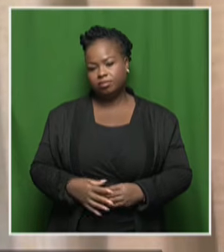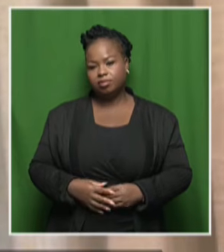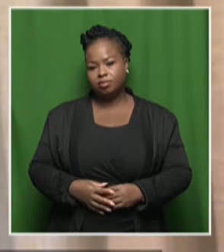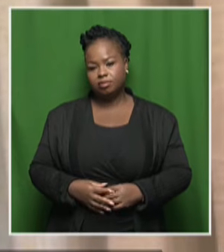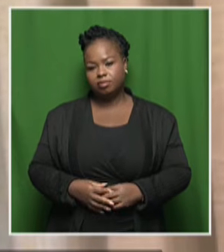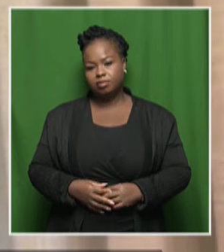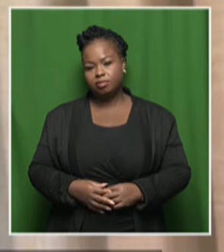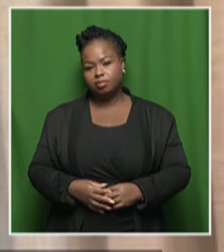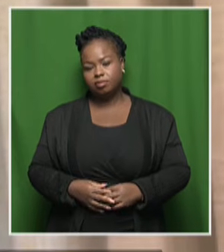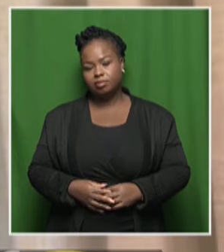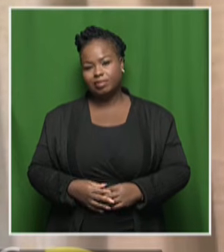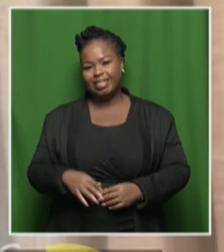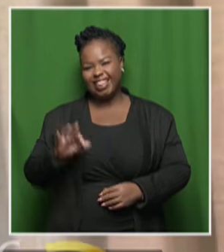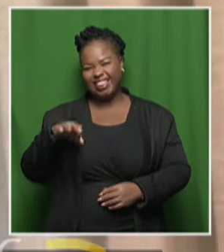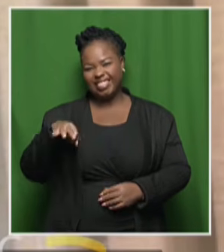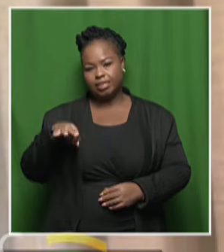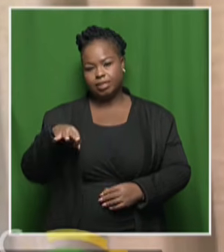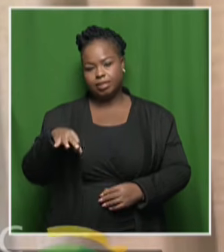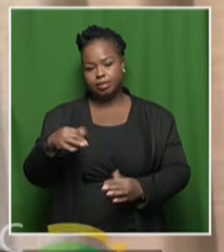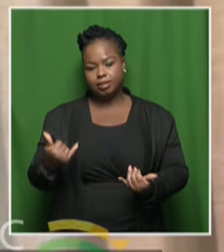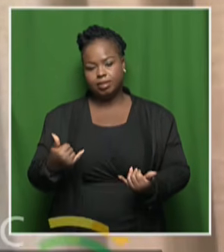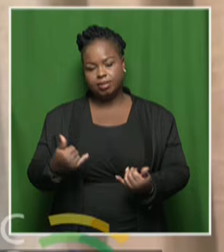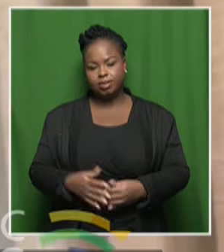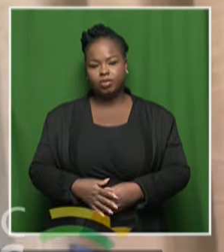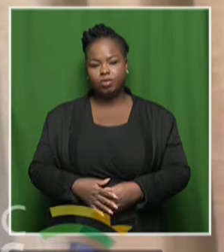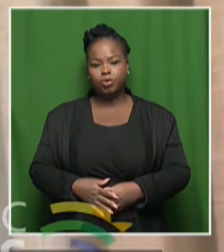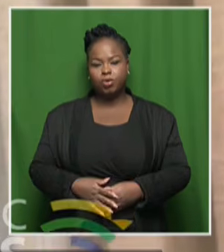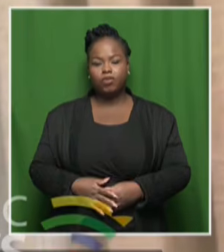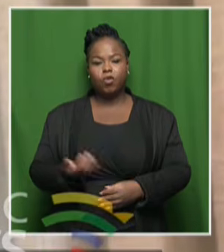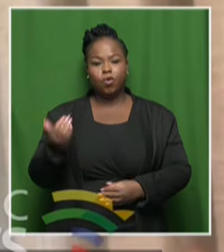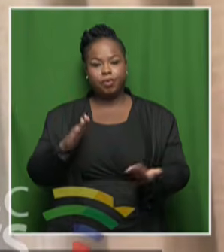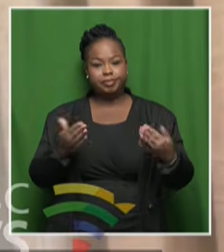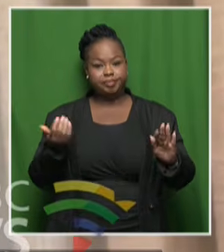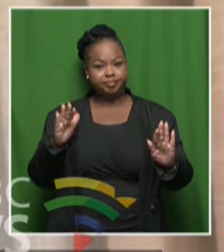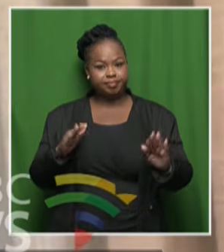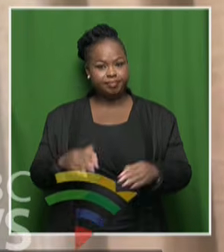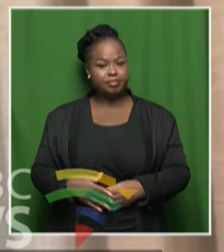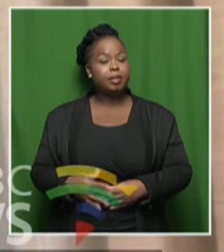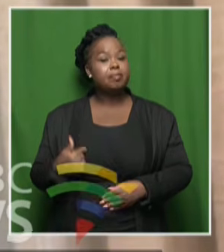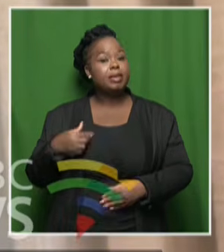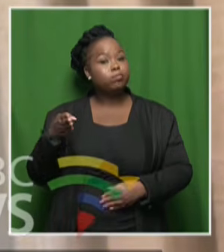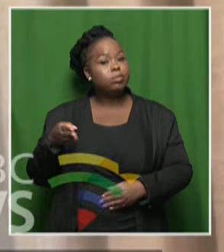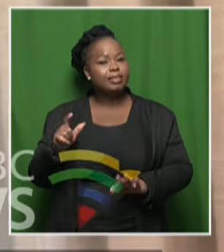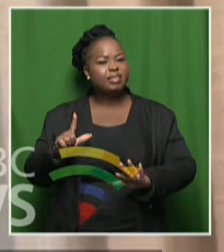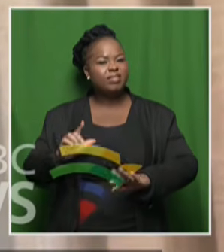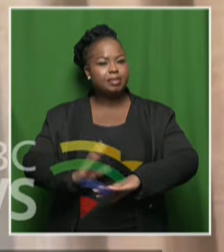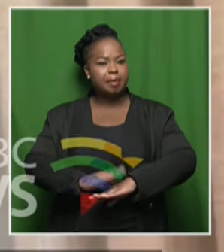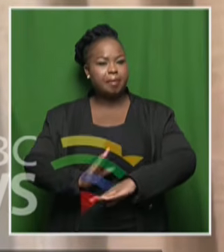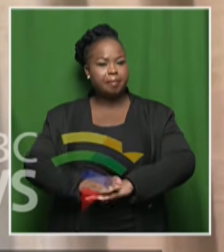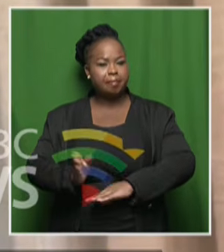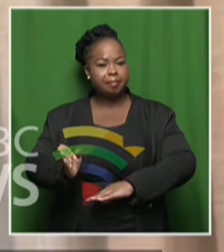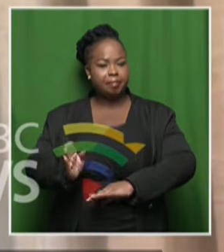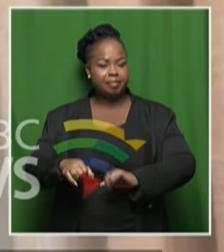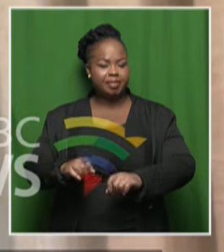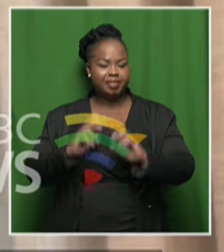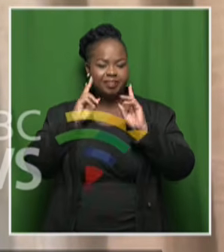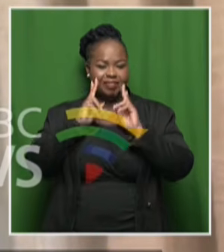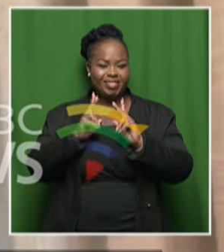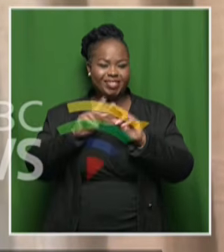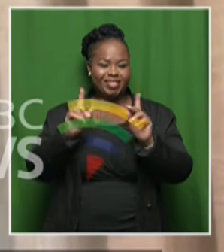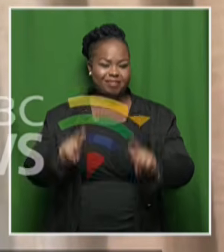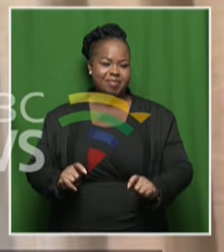Lisla, the 13th edition of the fair. And believe it or not, it's my 7th time that I visit Cape Town